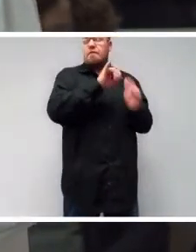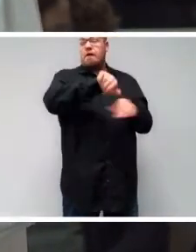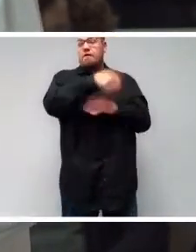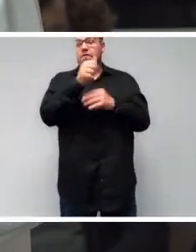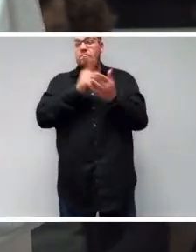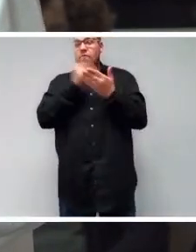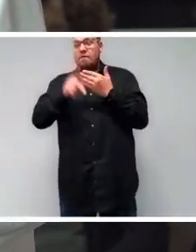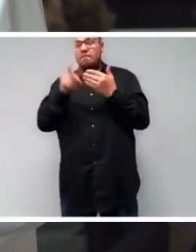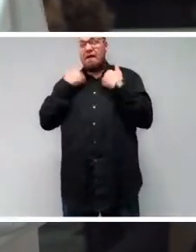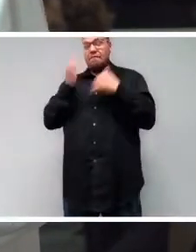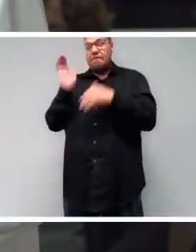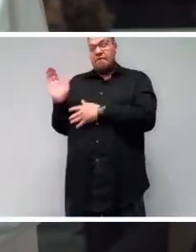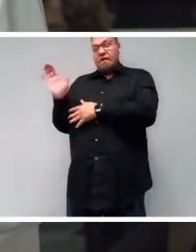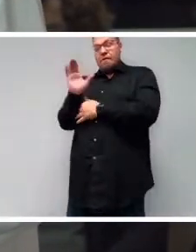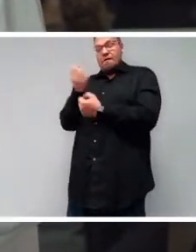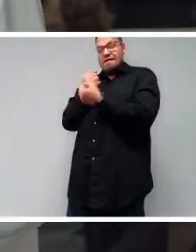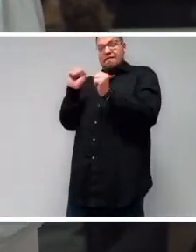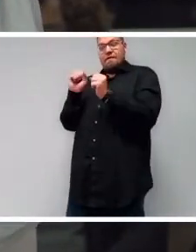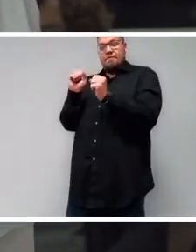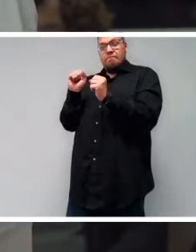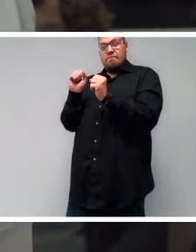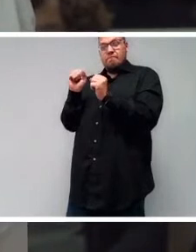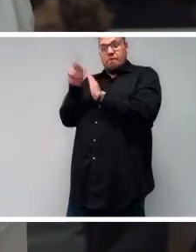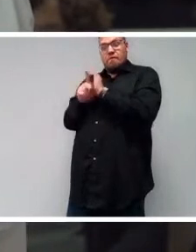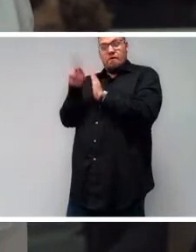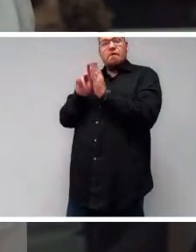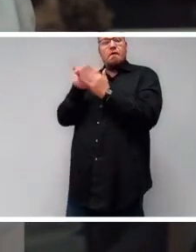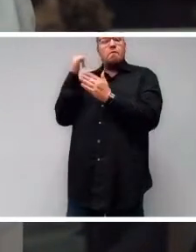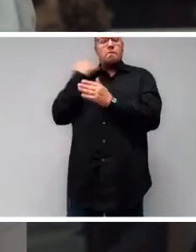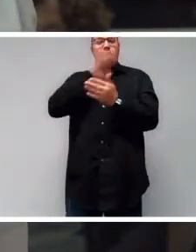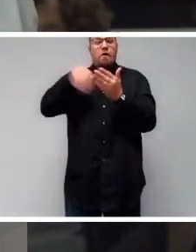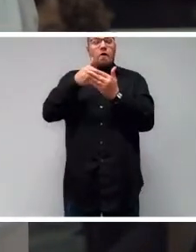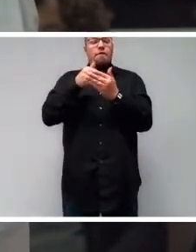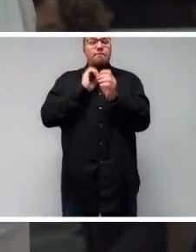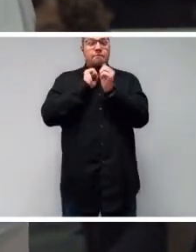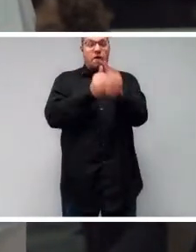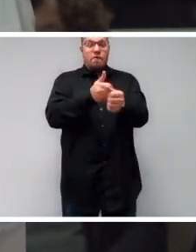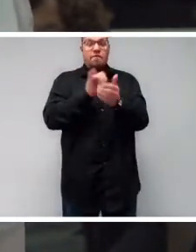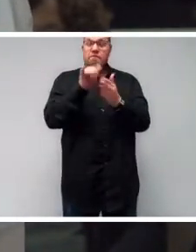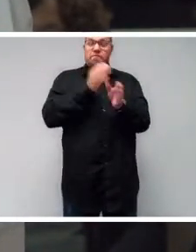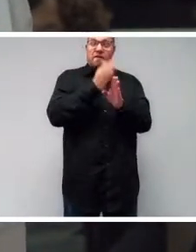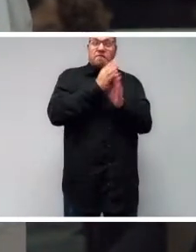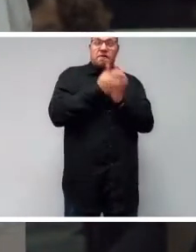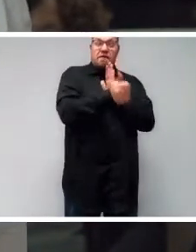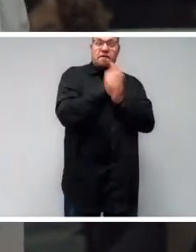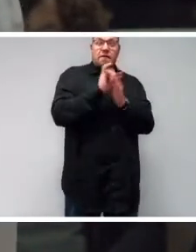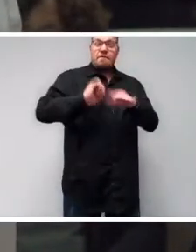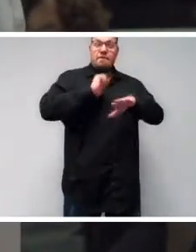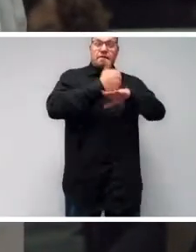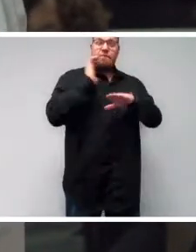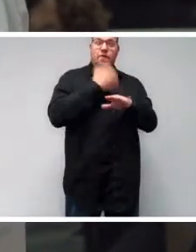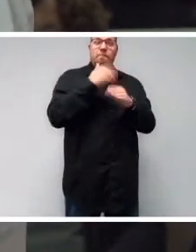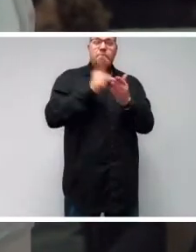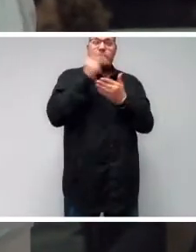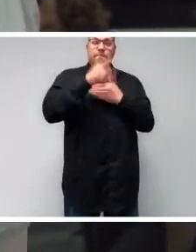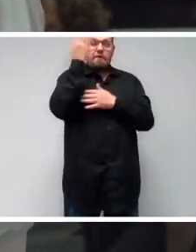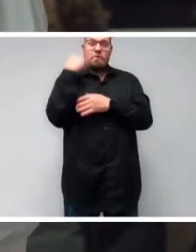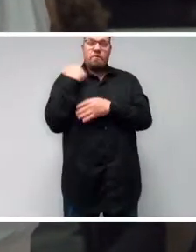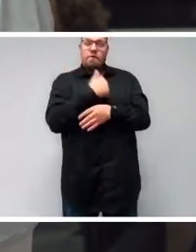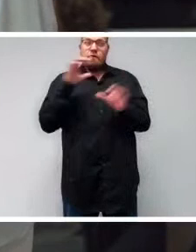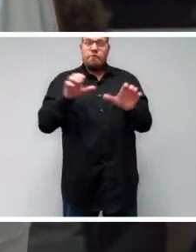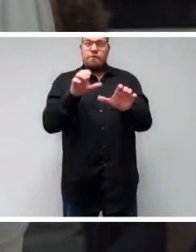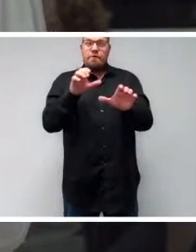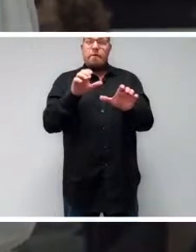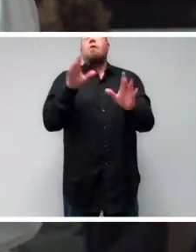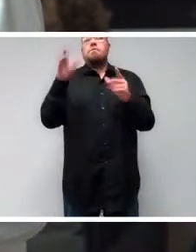own safety protocols that we all follow. And those are very professional skills that are established in our program because we're dealing with customers.